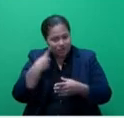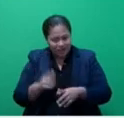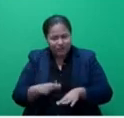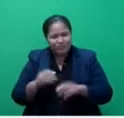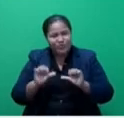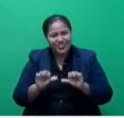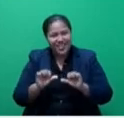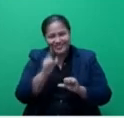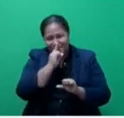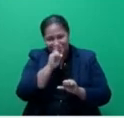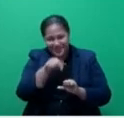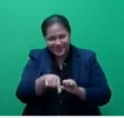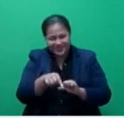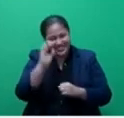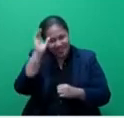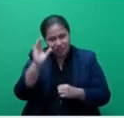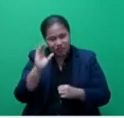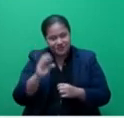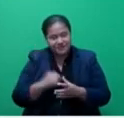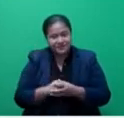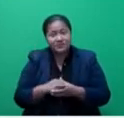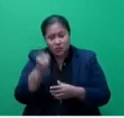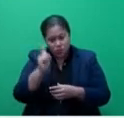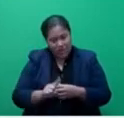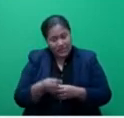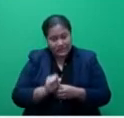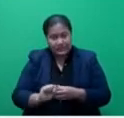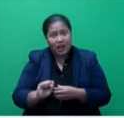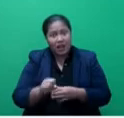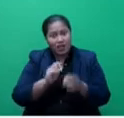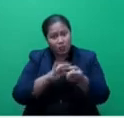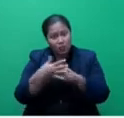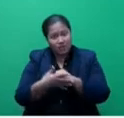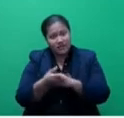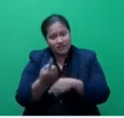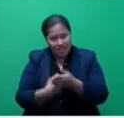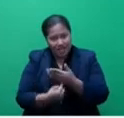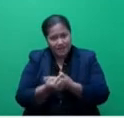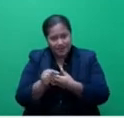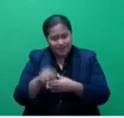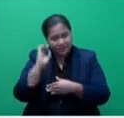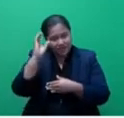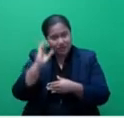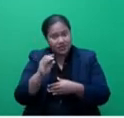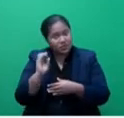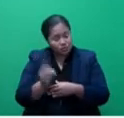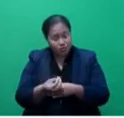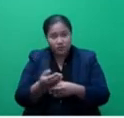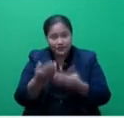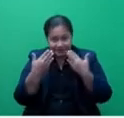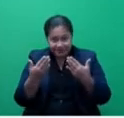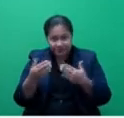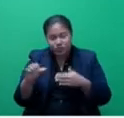to protect the people. To date, we are still a COVID-19 contained country, and thus acknowledgement must be